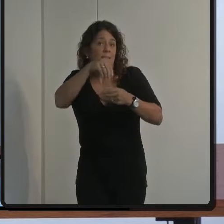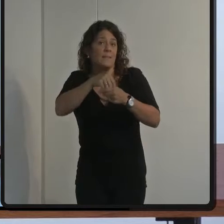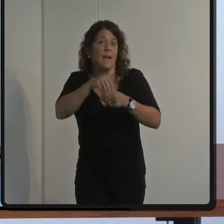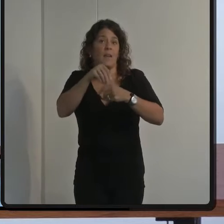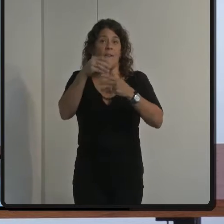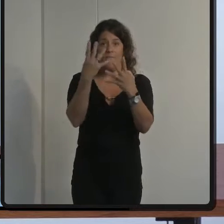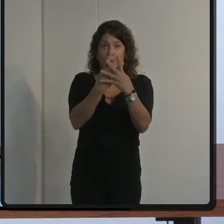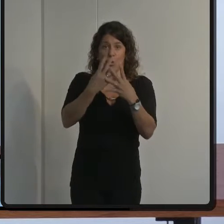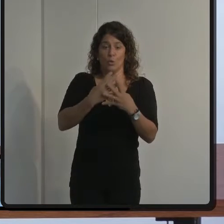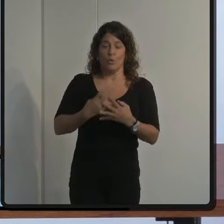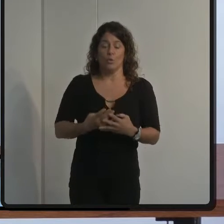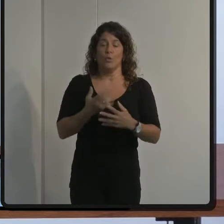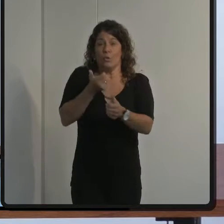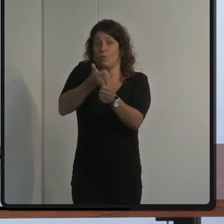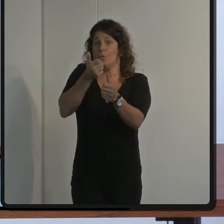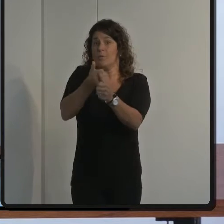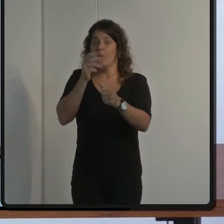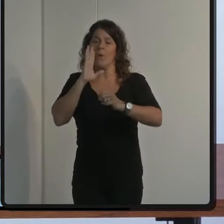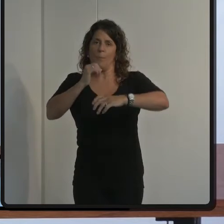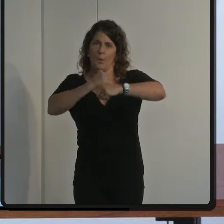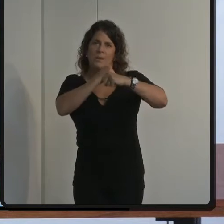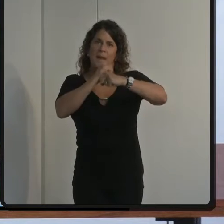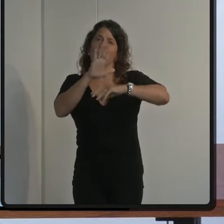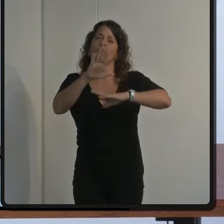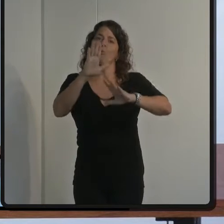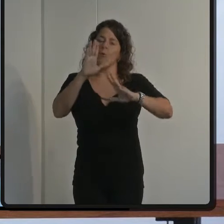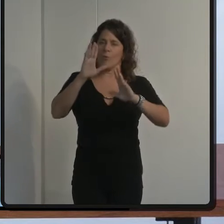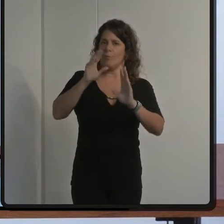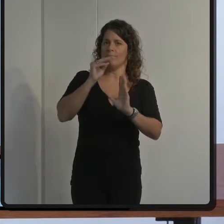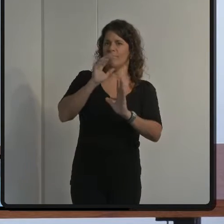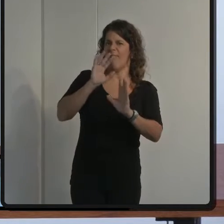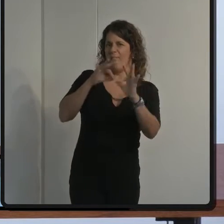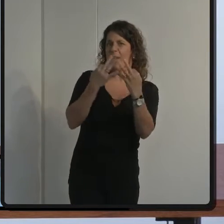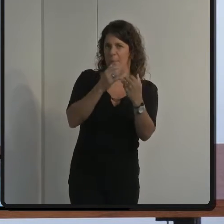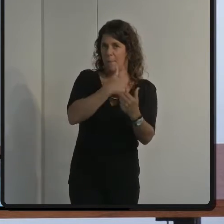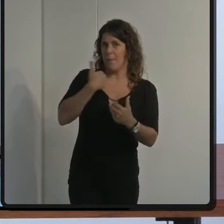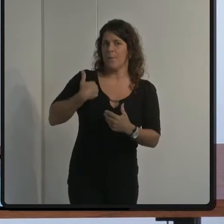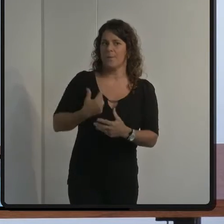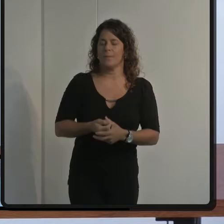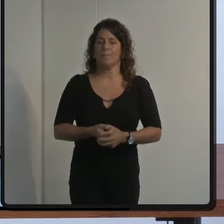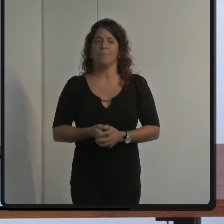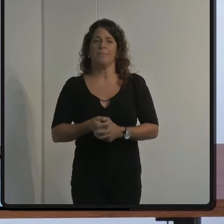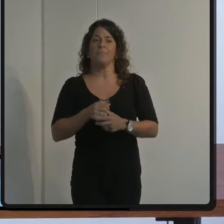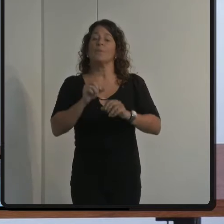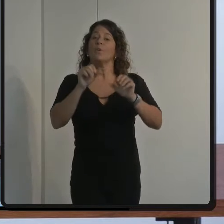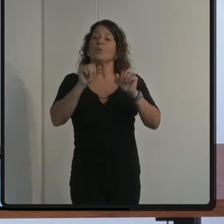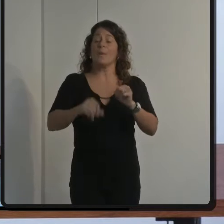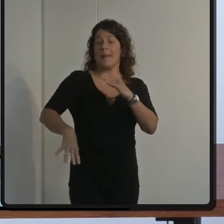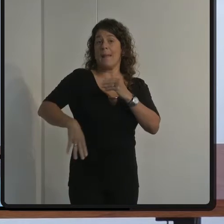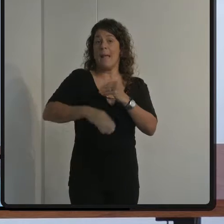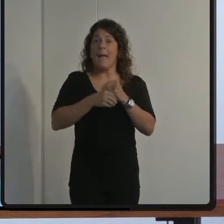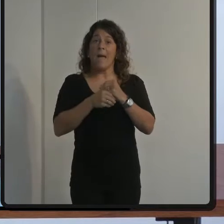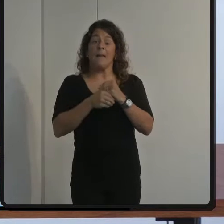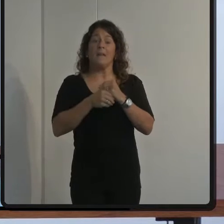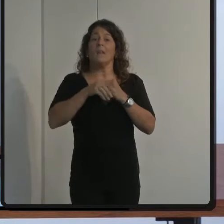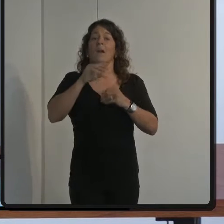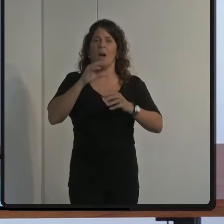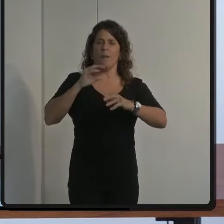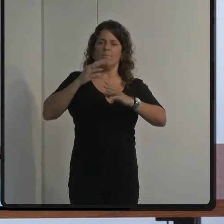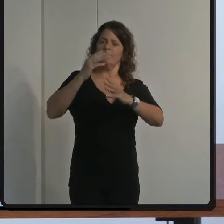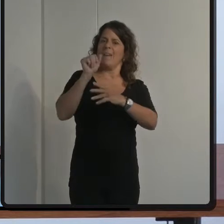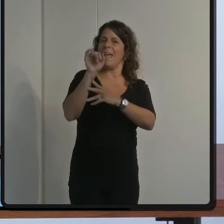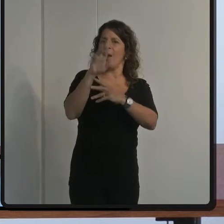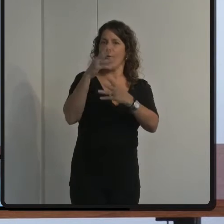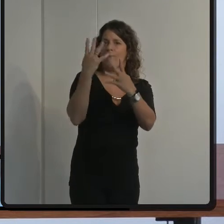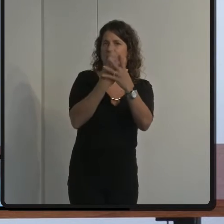harmful particles inside your home. It's very simple to construct using a home attic filter taped to a fan.